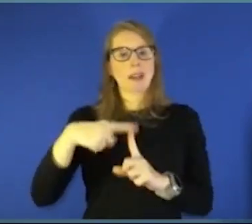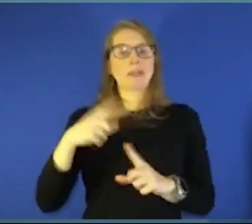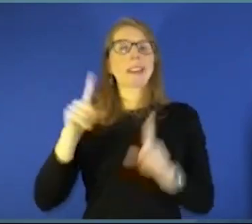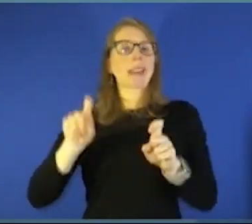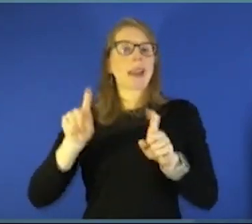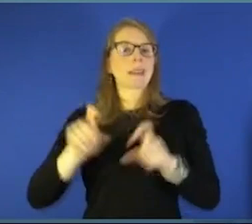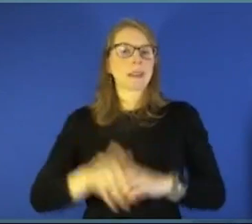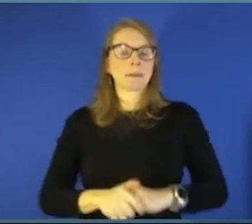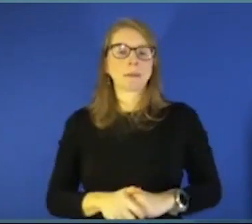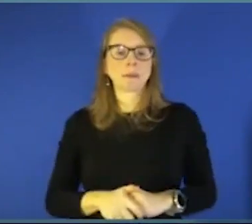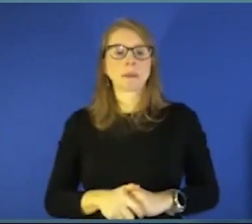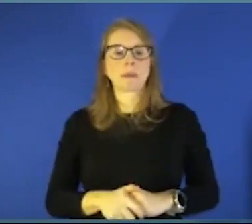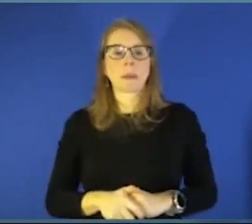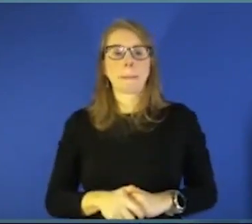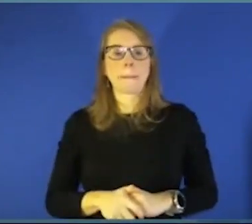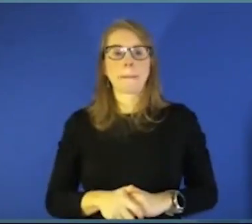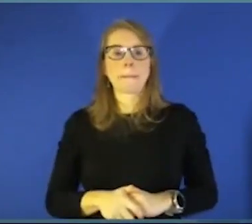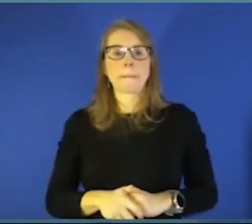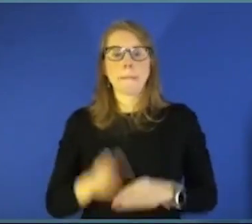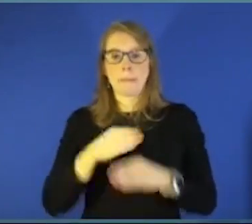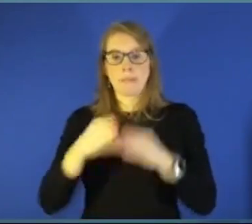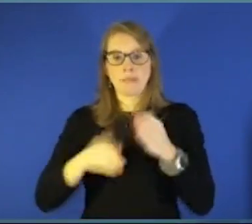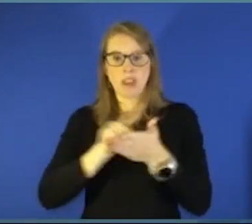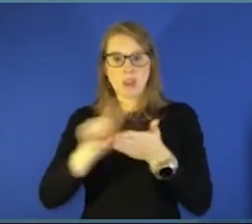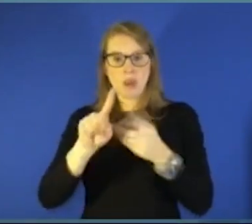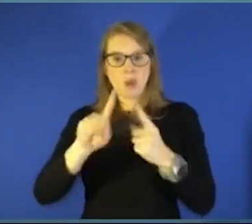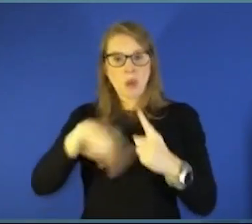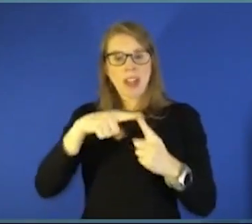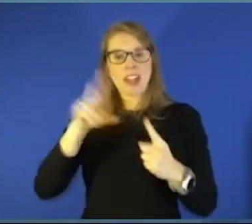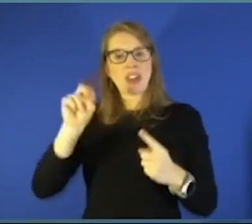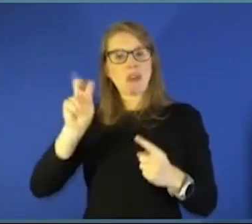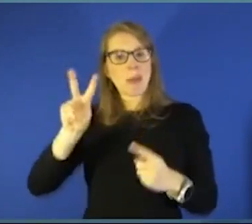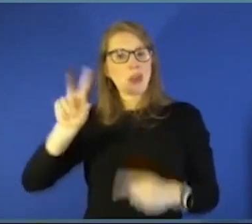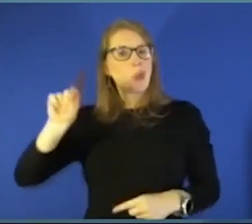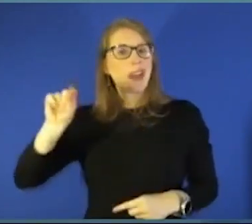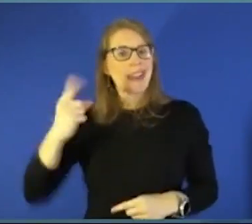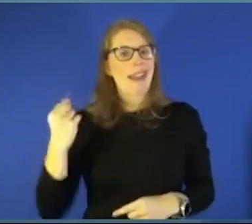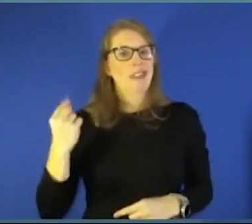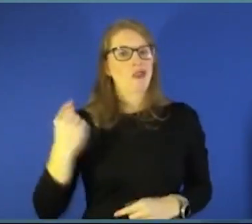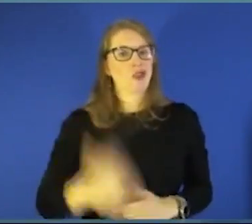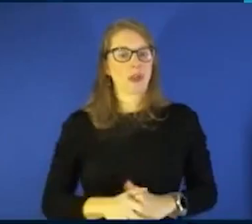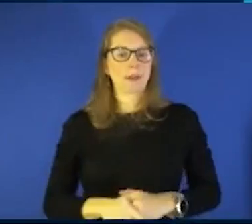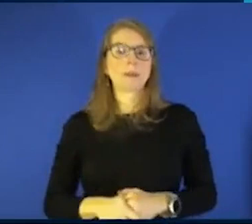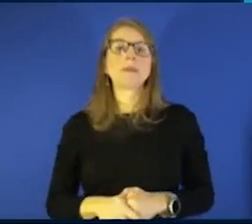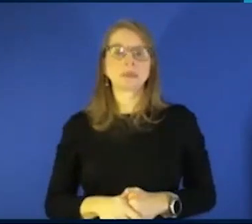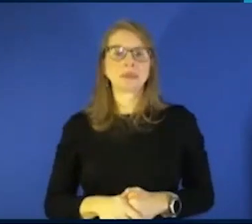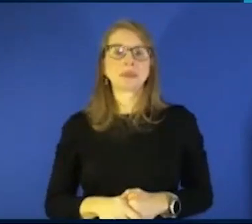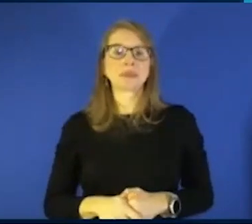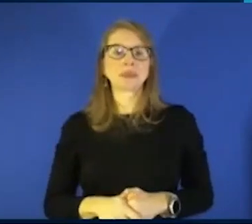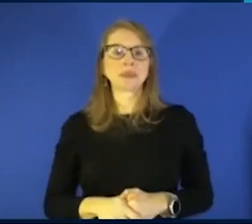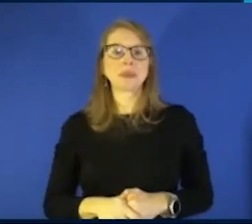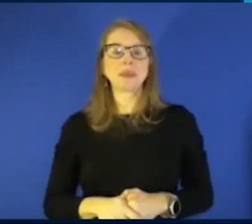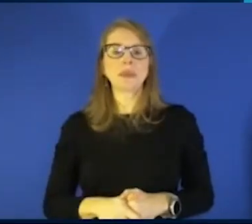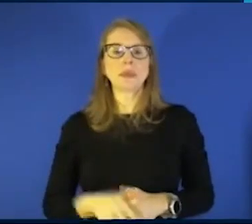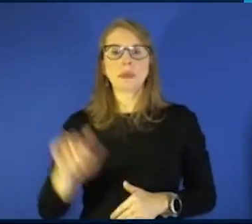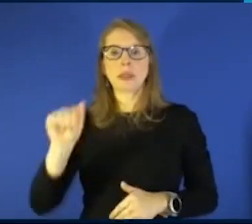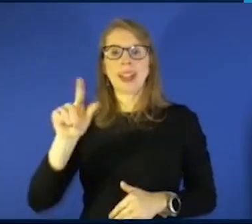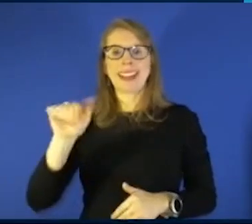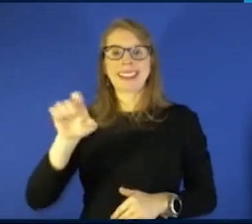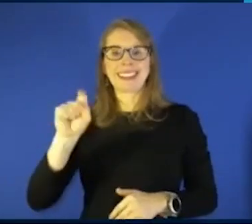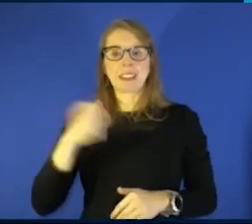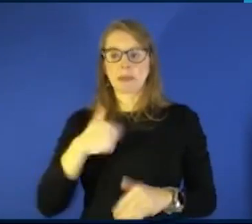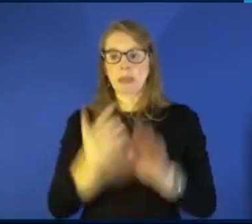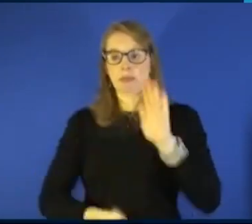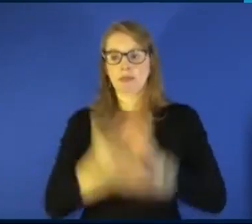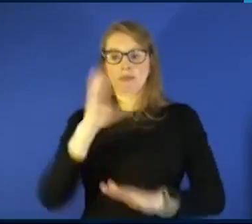tests in ending the week of November 20th last year. So Alexis, I'm going to have to run, but I just want to say thanks to all our